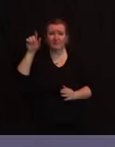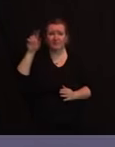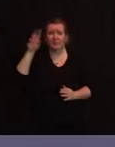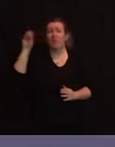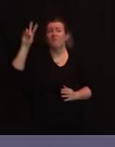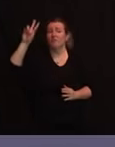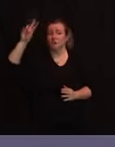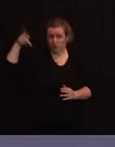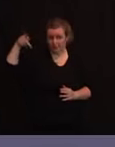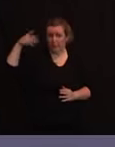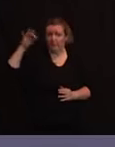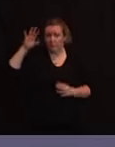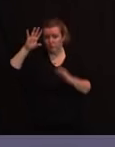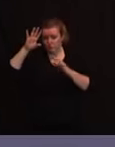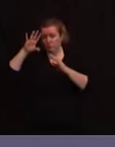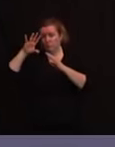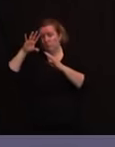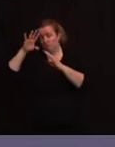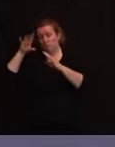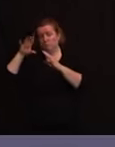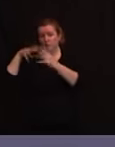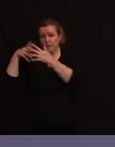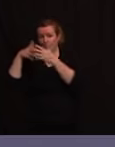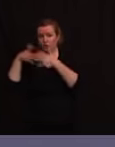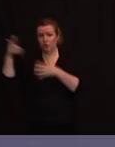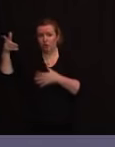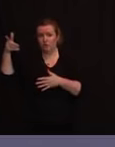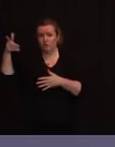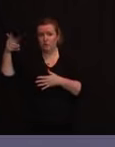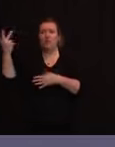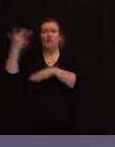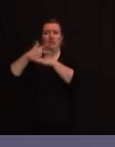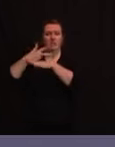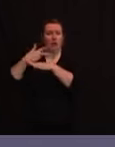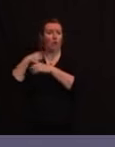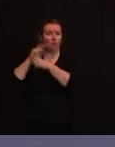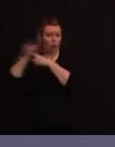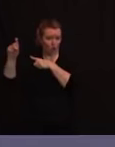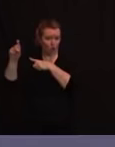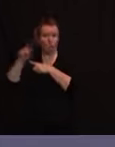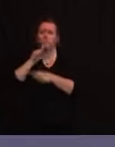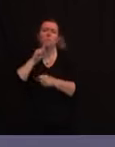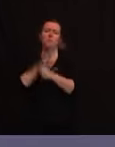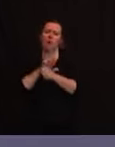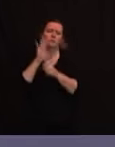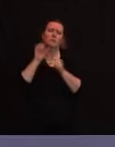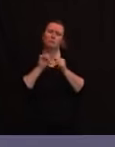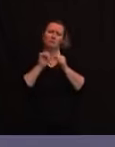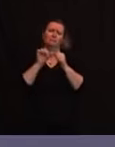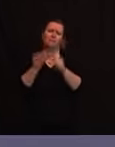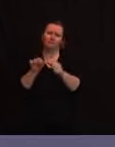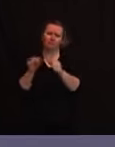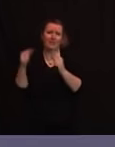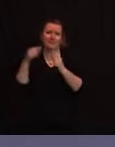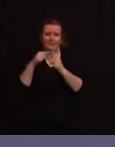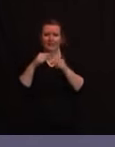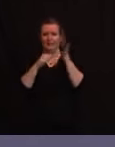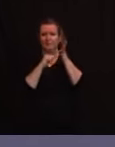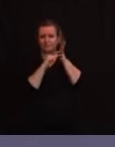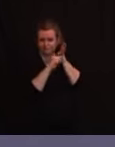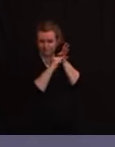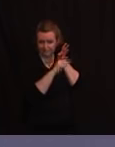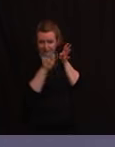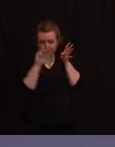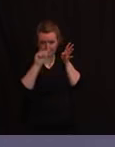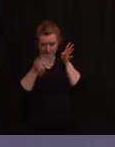say, as of Monday, so this is now 3 days ago, they committed to stay in with us until the end of May. So our